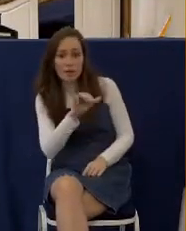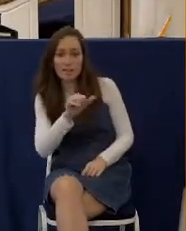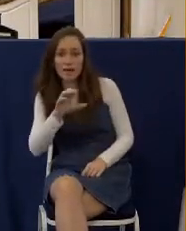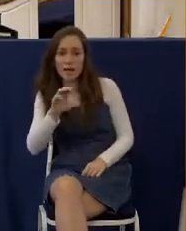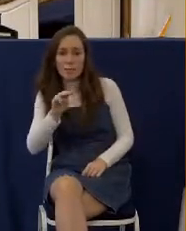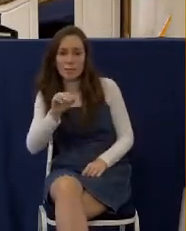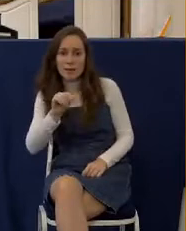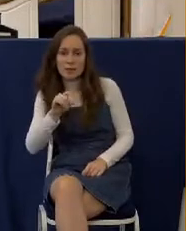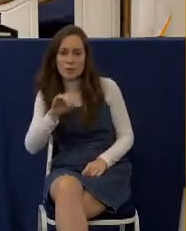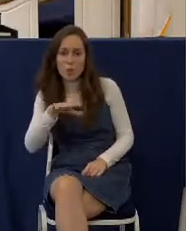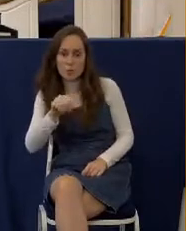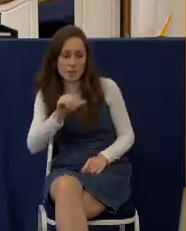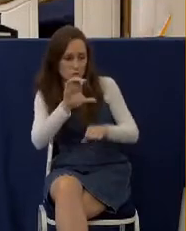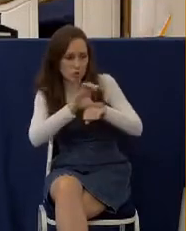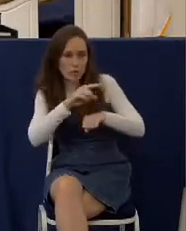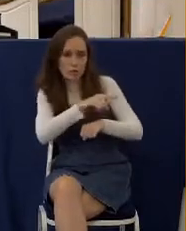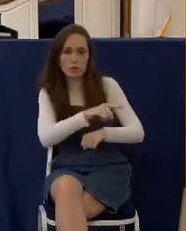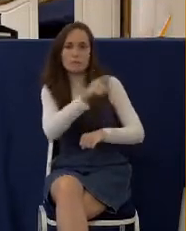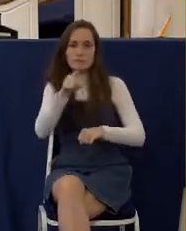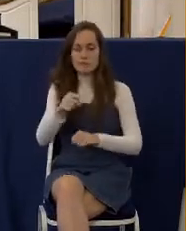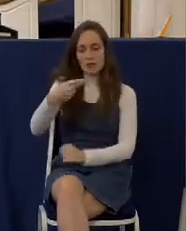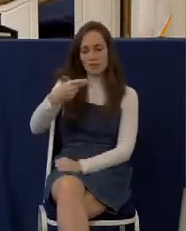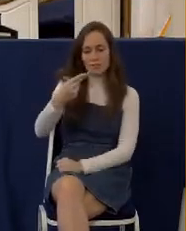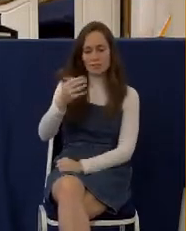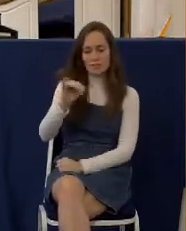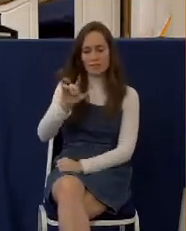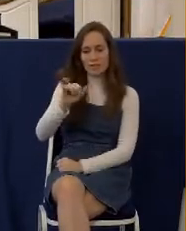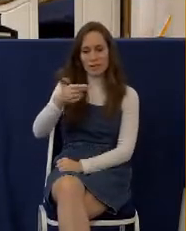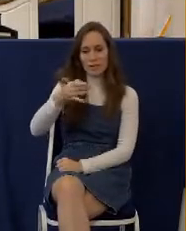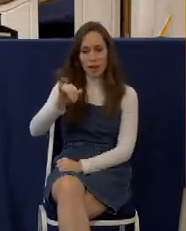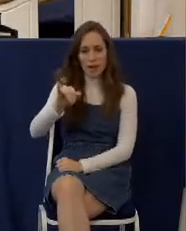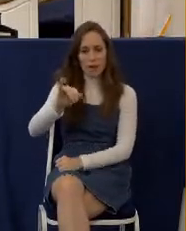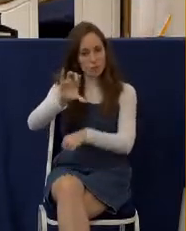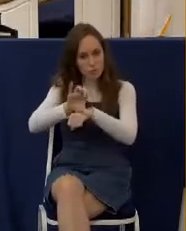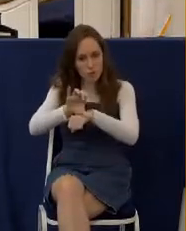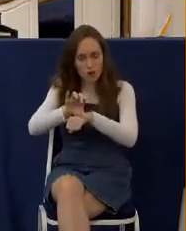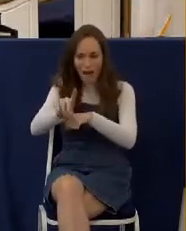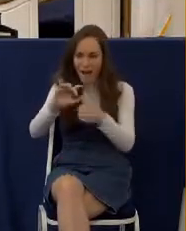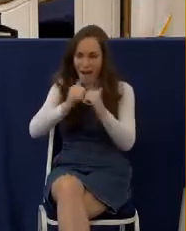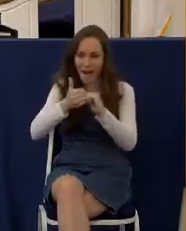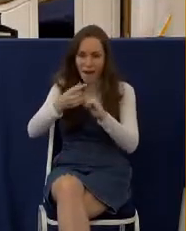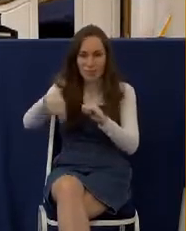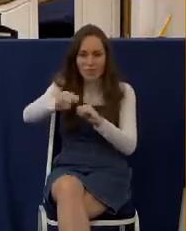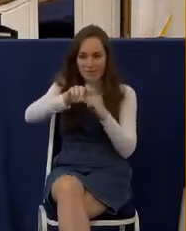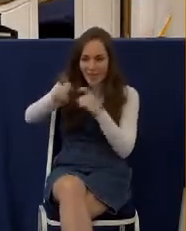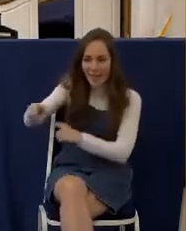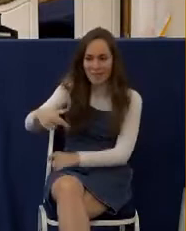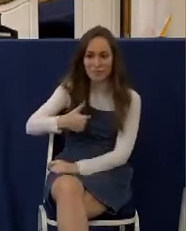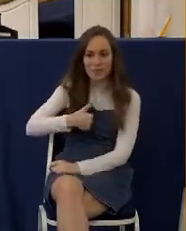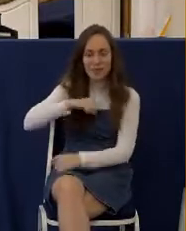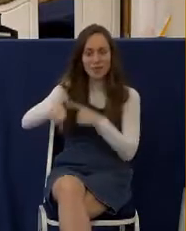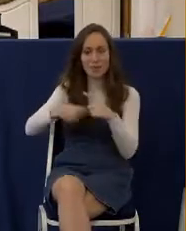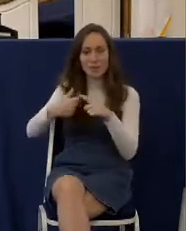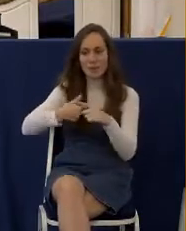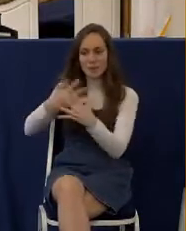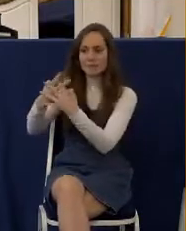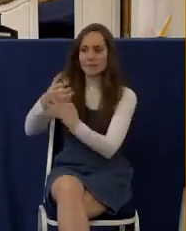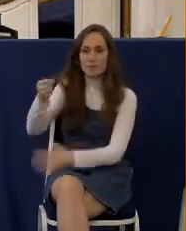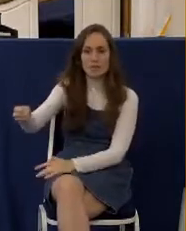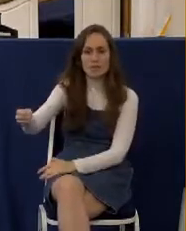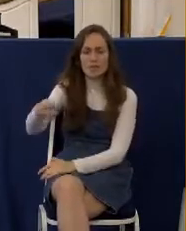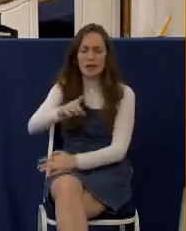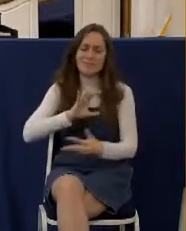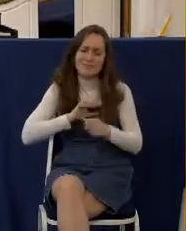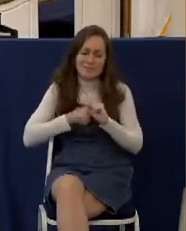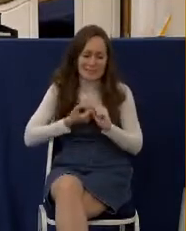the church at Philippi. Look at the way they gave to me when I was in prison. And they were grieved because they didn't know where I was for a